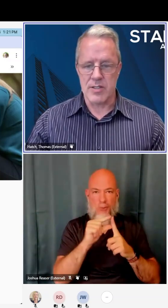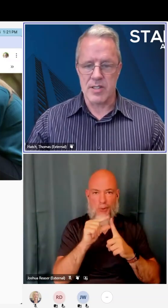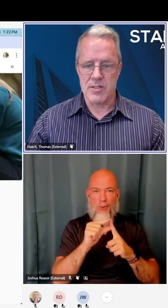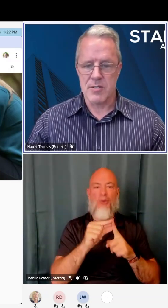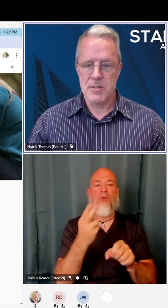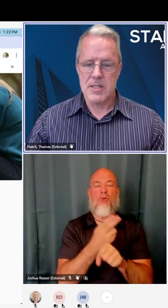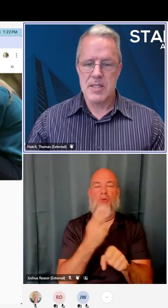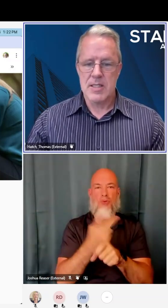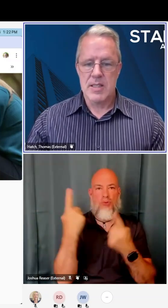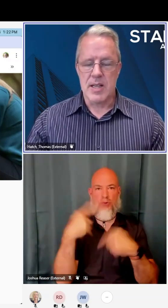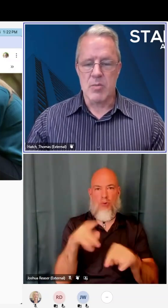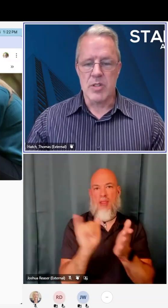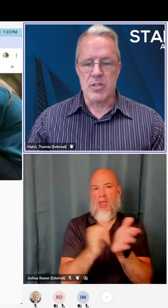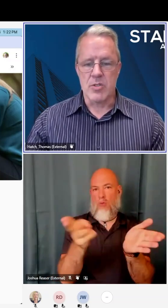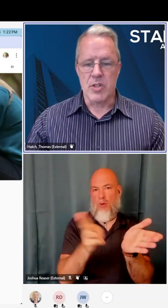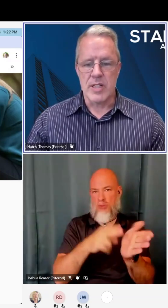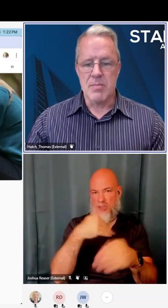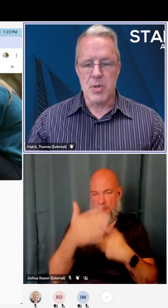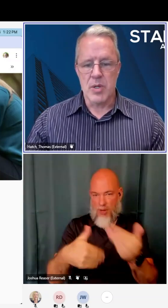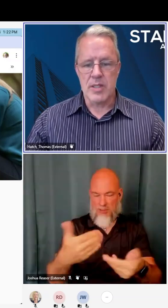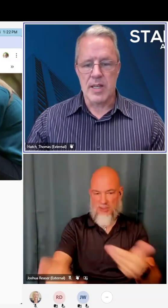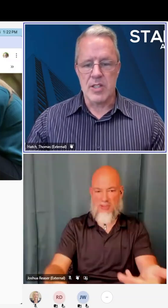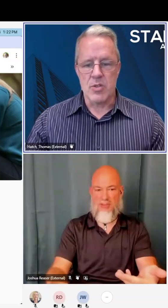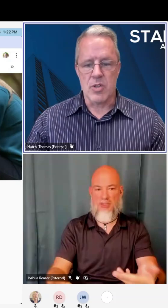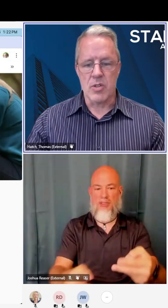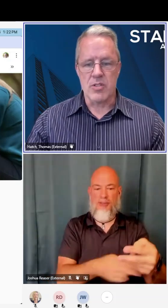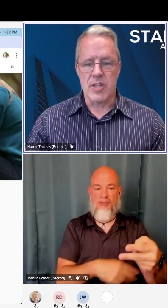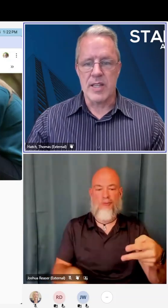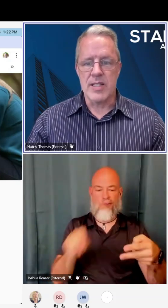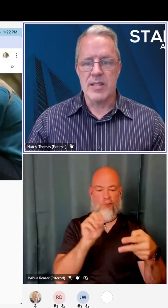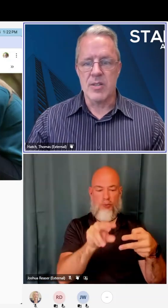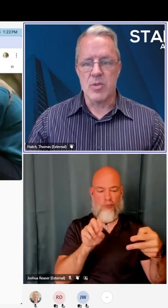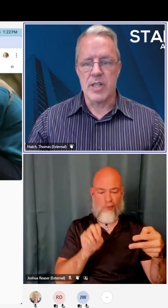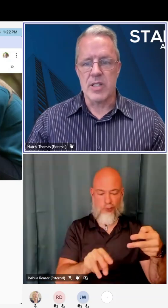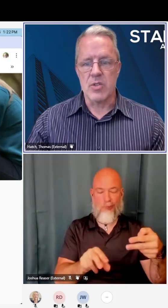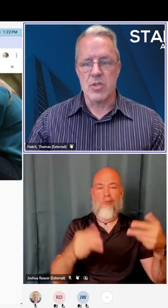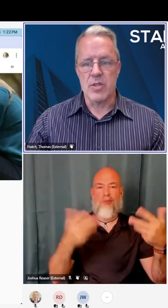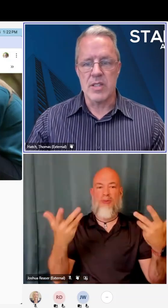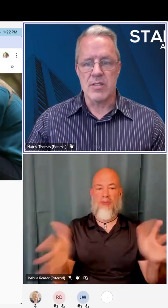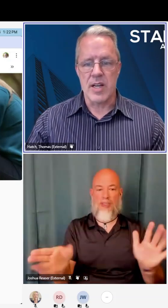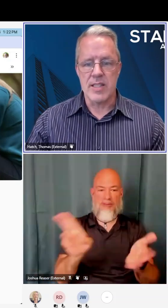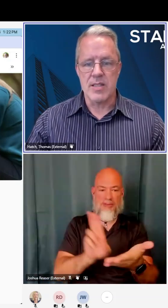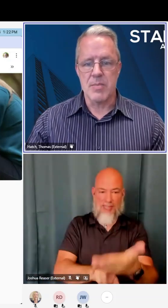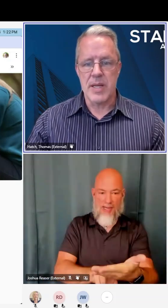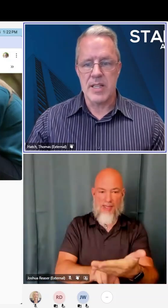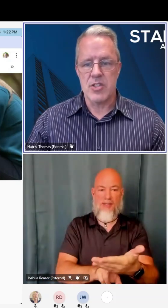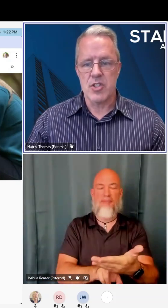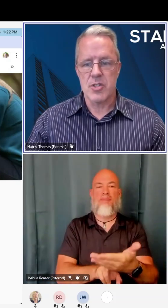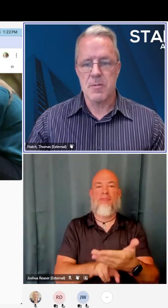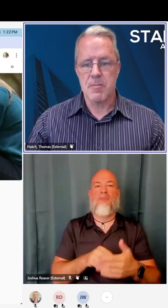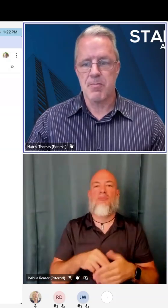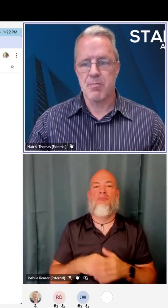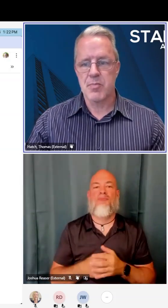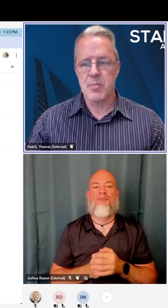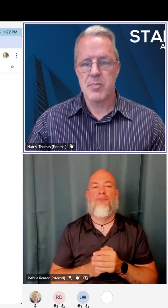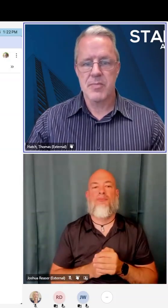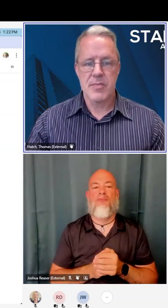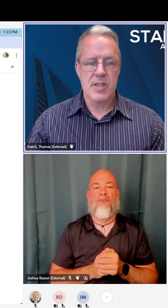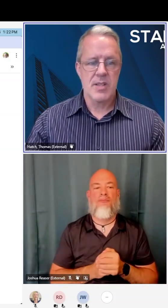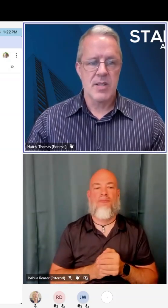registration process. And once those are input and you go to sign in, it will take you to the sign in page.